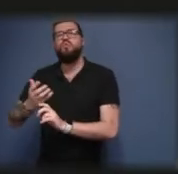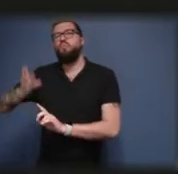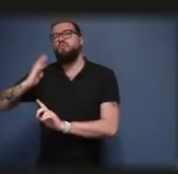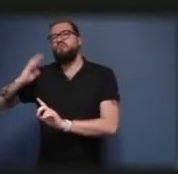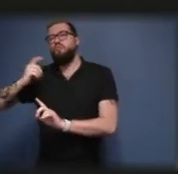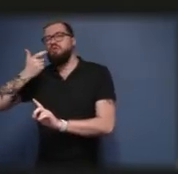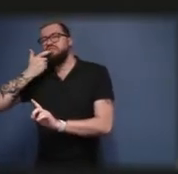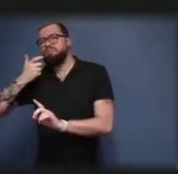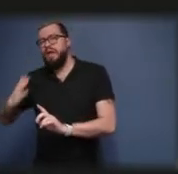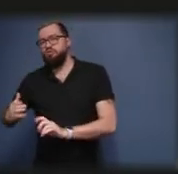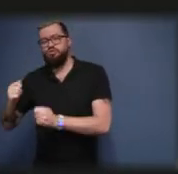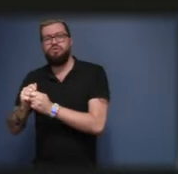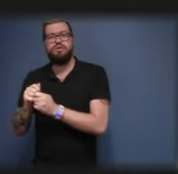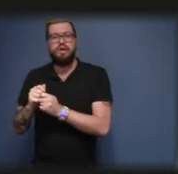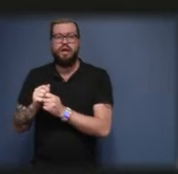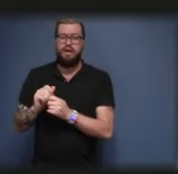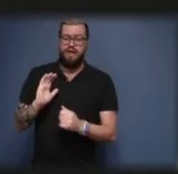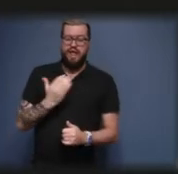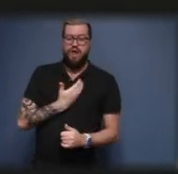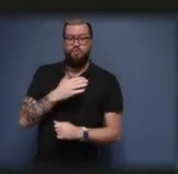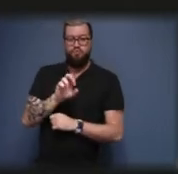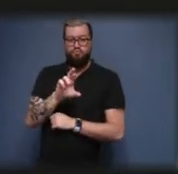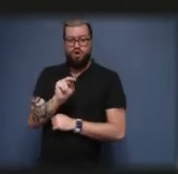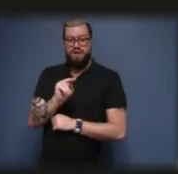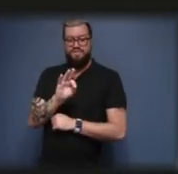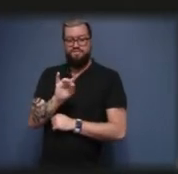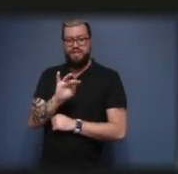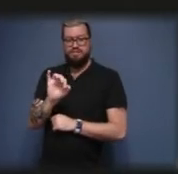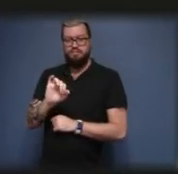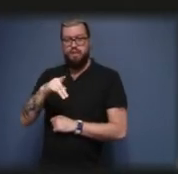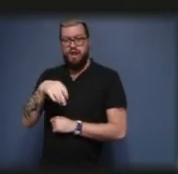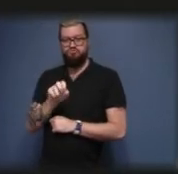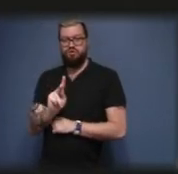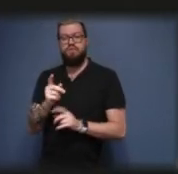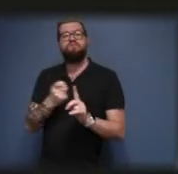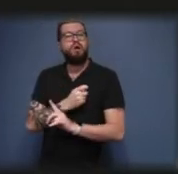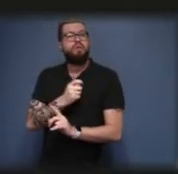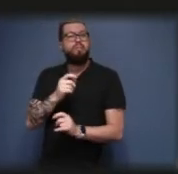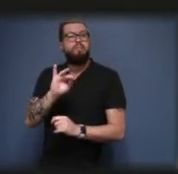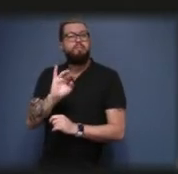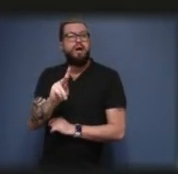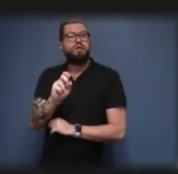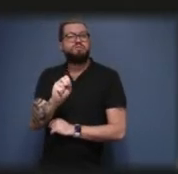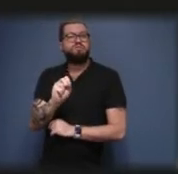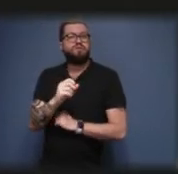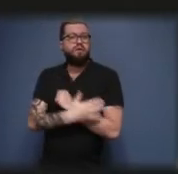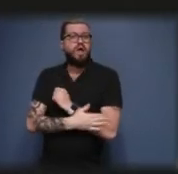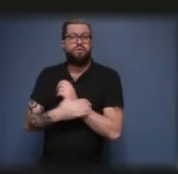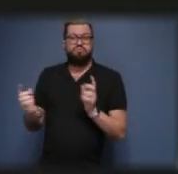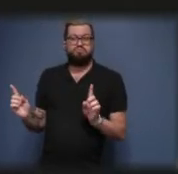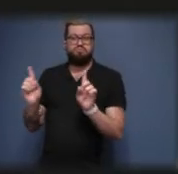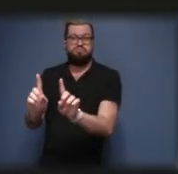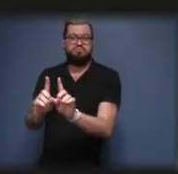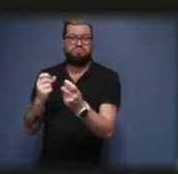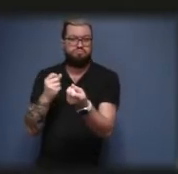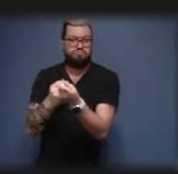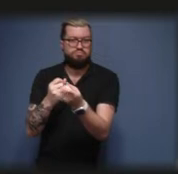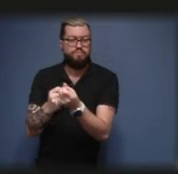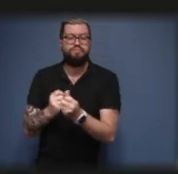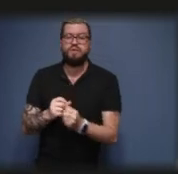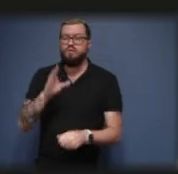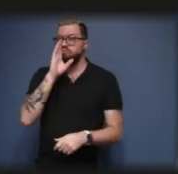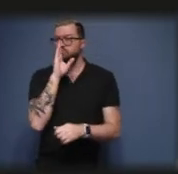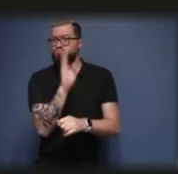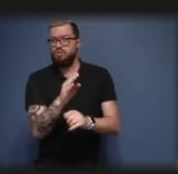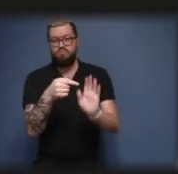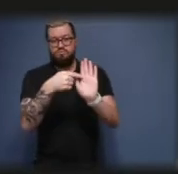dispatcher, and our very own Brian Fitzpatrick of Bucks County. So these bills are a direct result